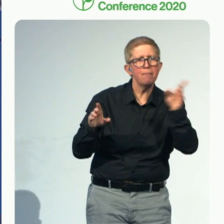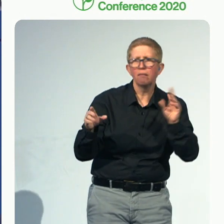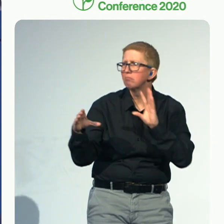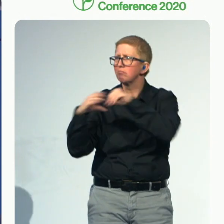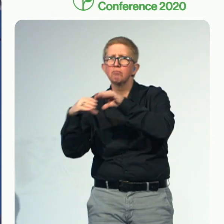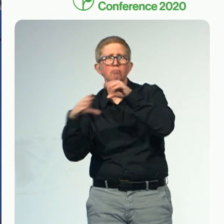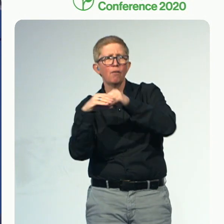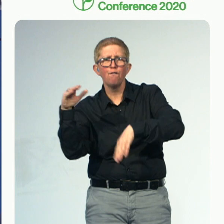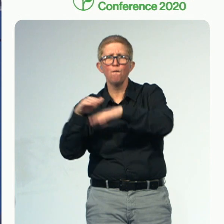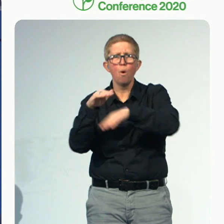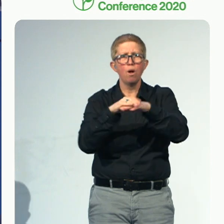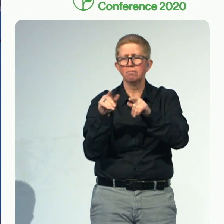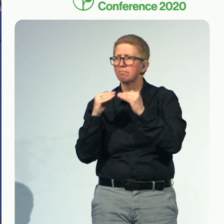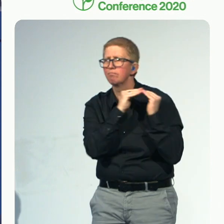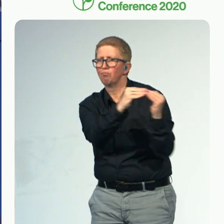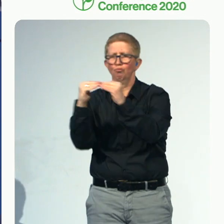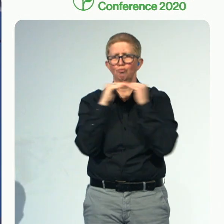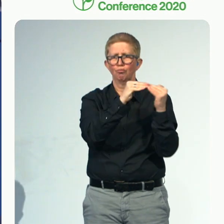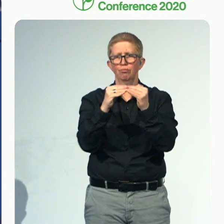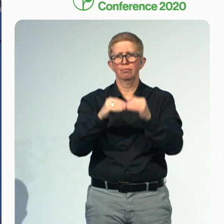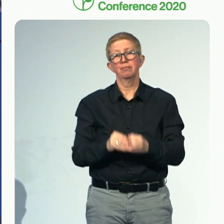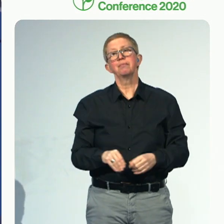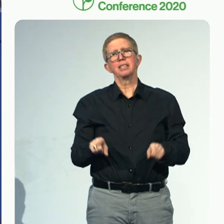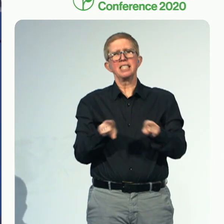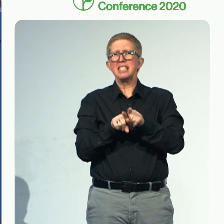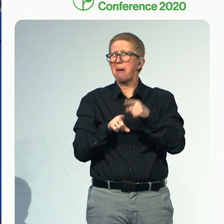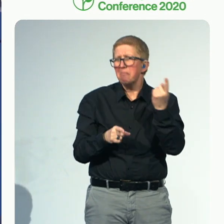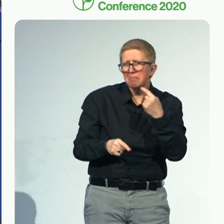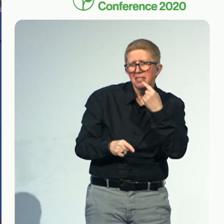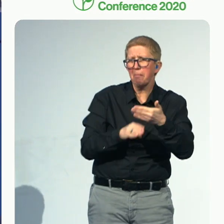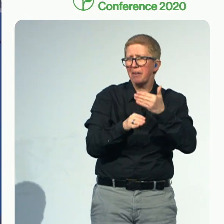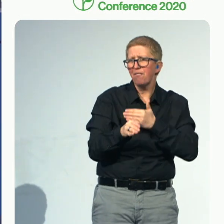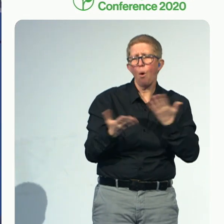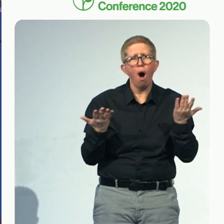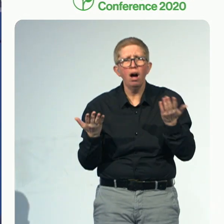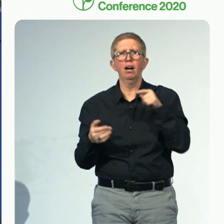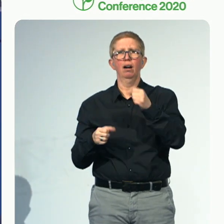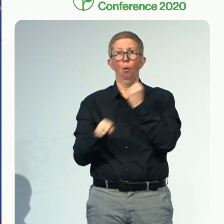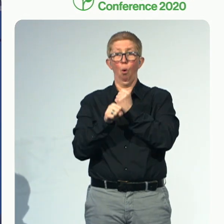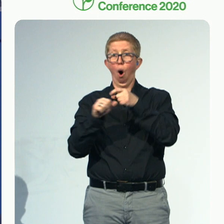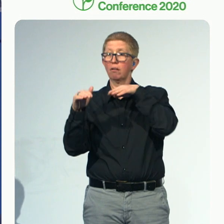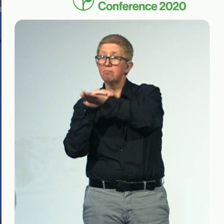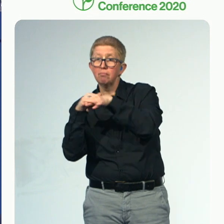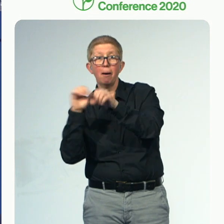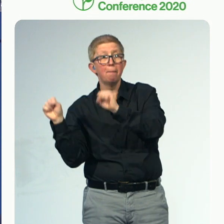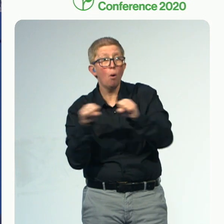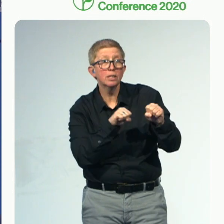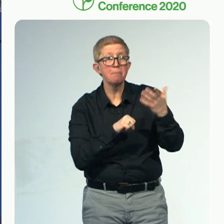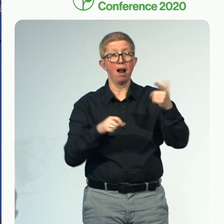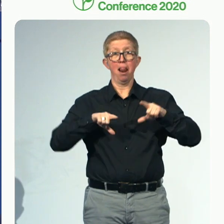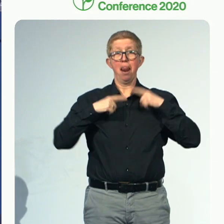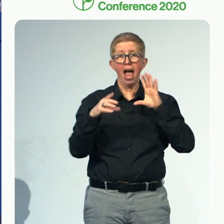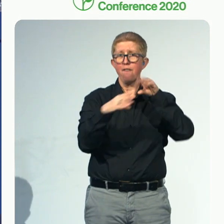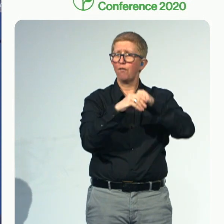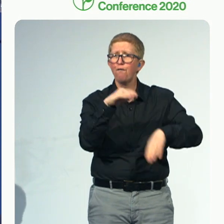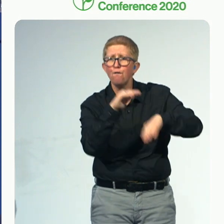like the inclusion in the labor market or independent living, can only be achieved by inclusion in the regular school system. And we